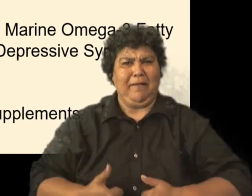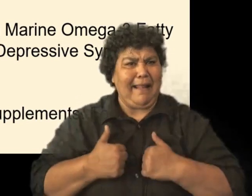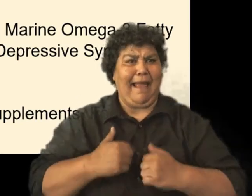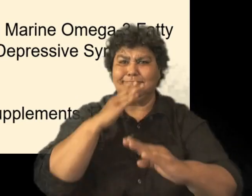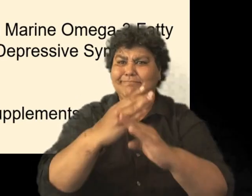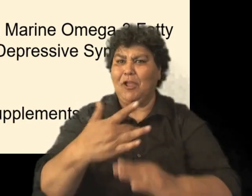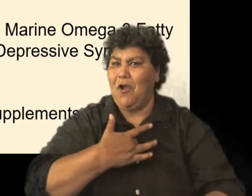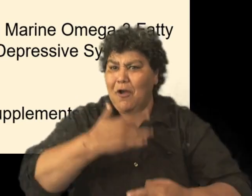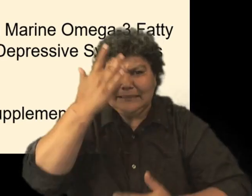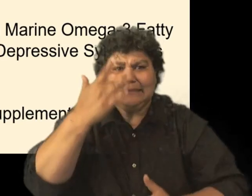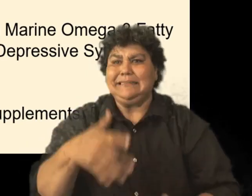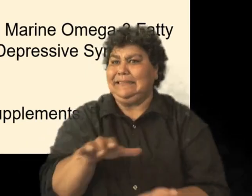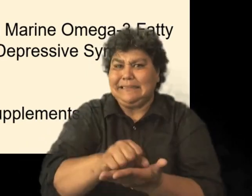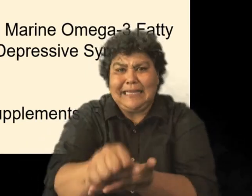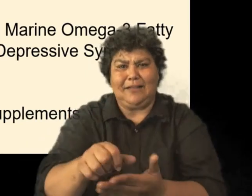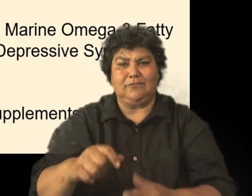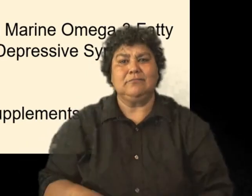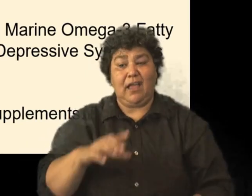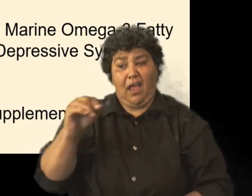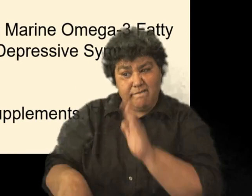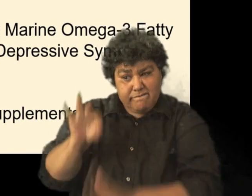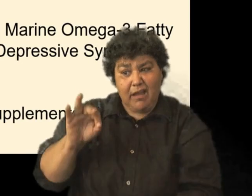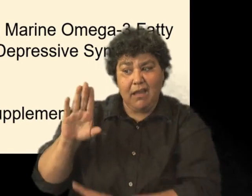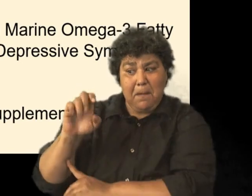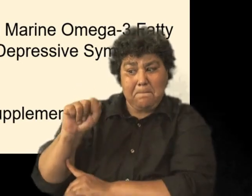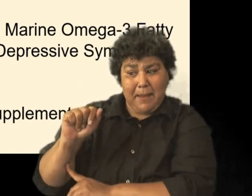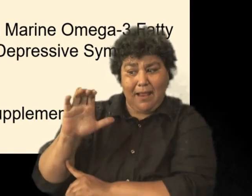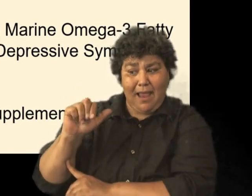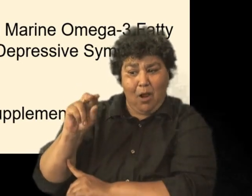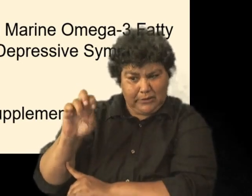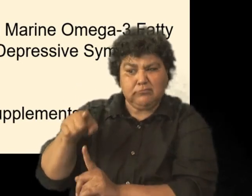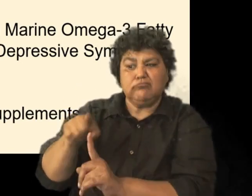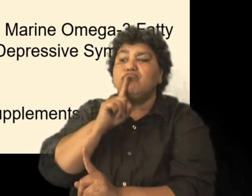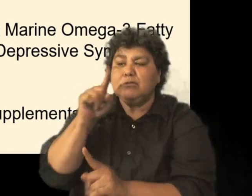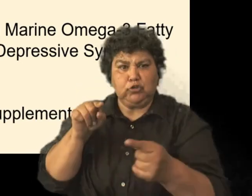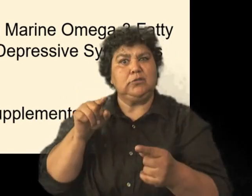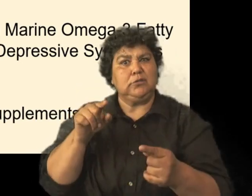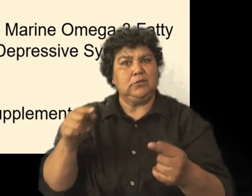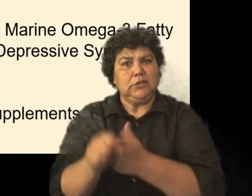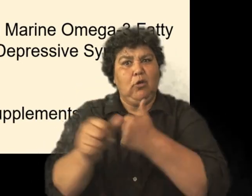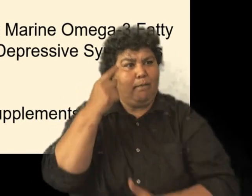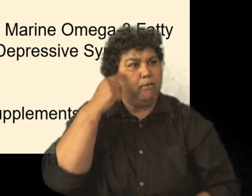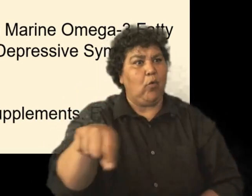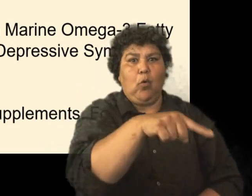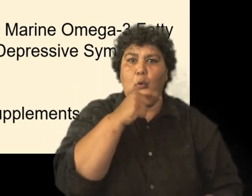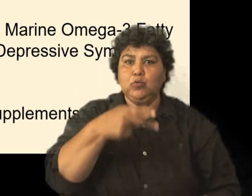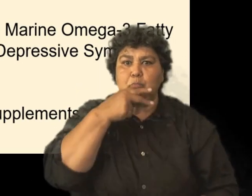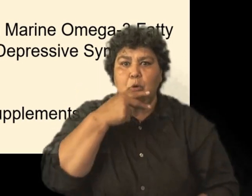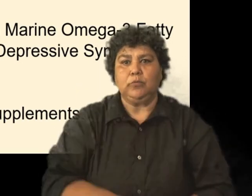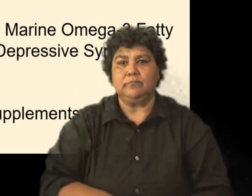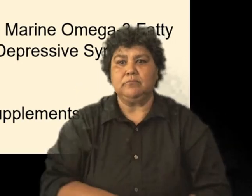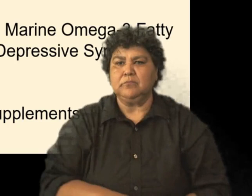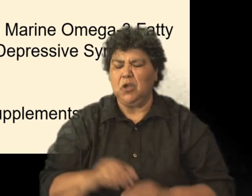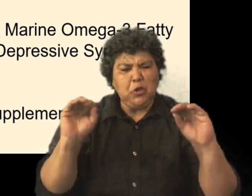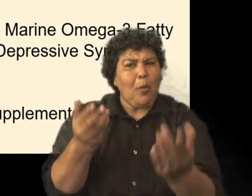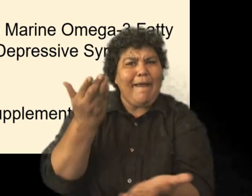is harmful to smokers. Despite overwhelming evidence that supplements and vitamins provide little or no benefit except